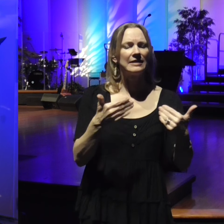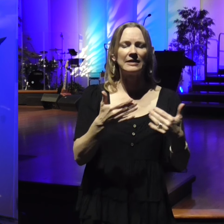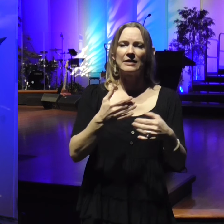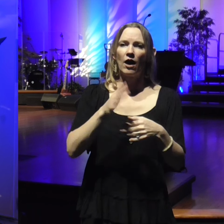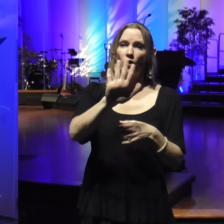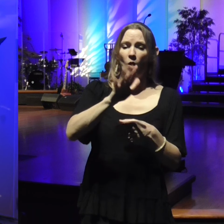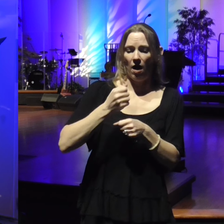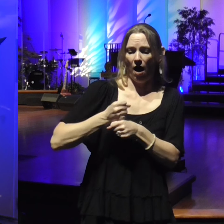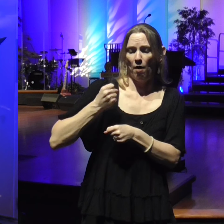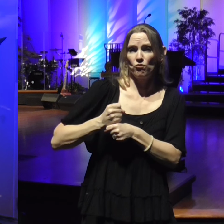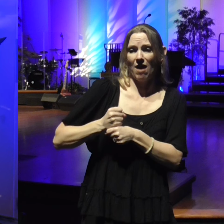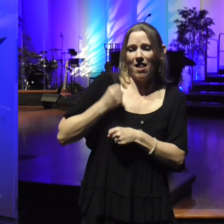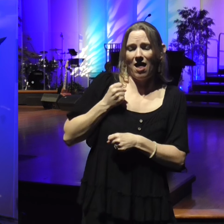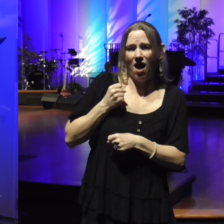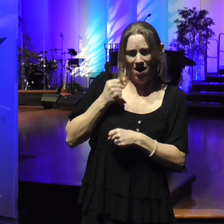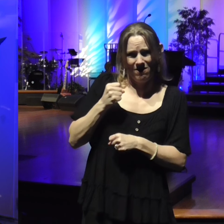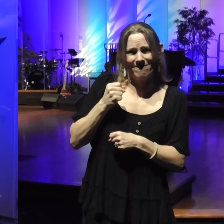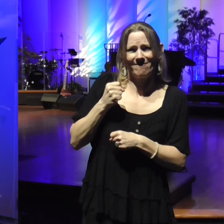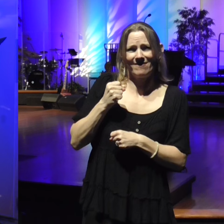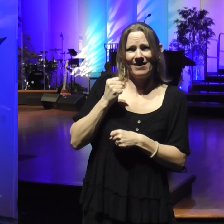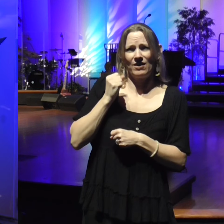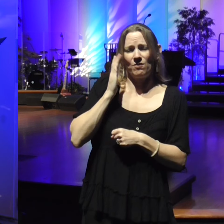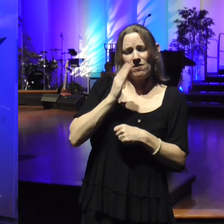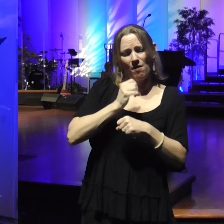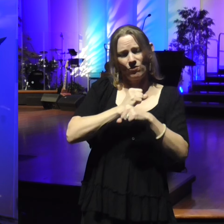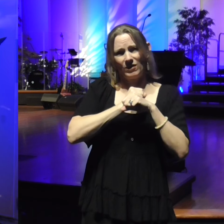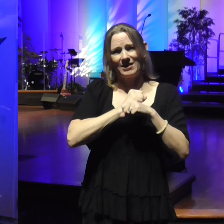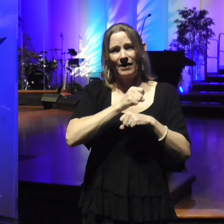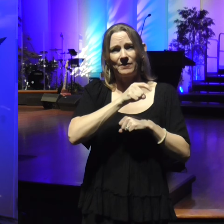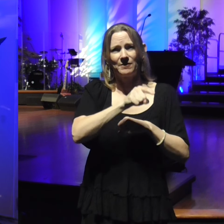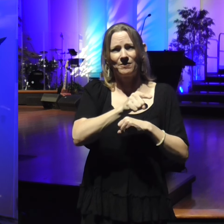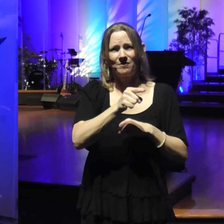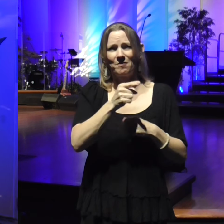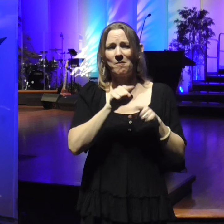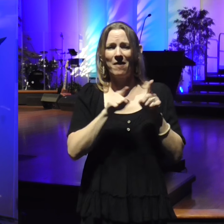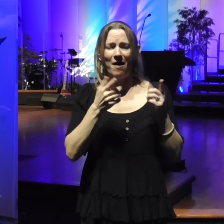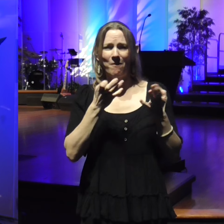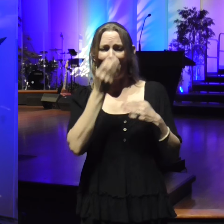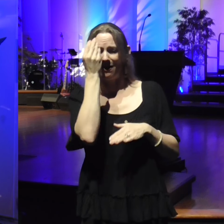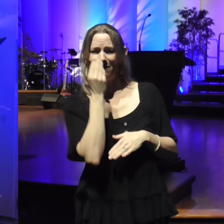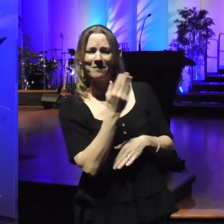umbrella, darling. I'm just trying to tell you